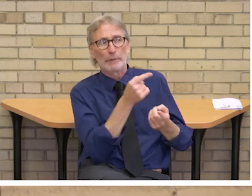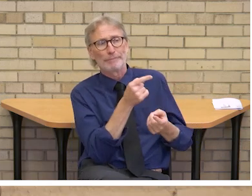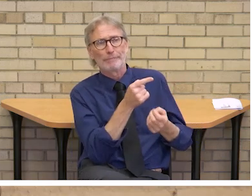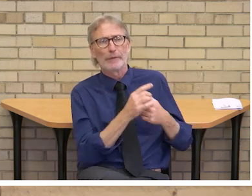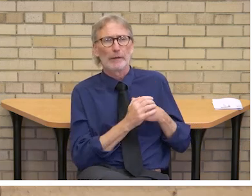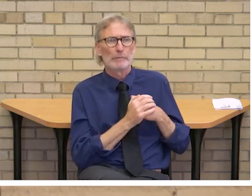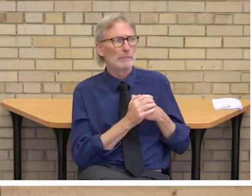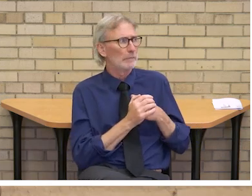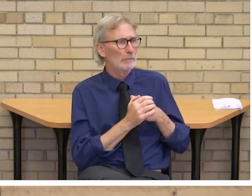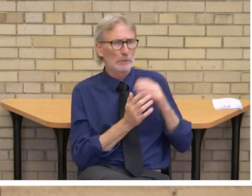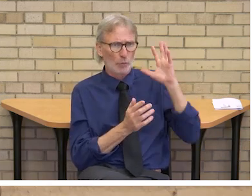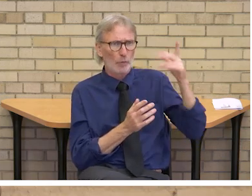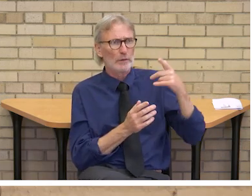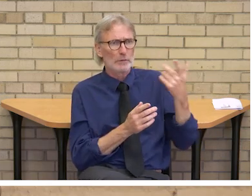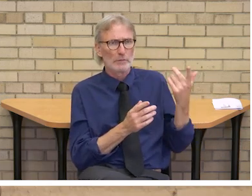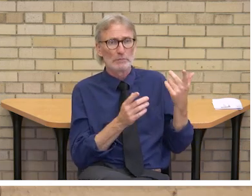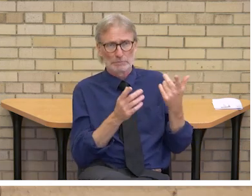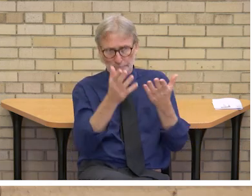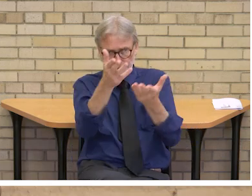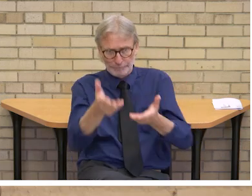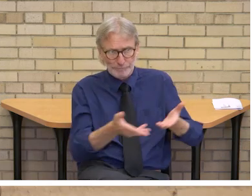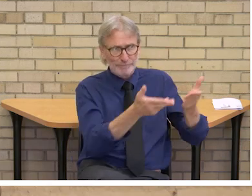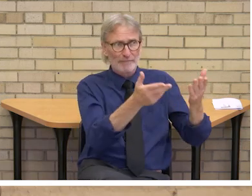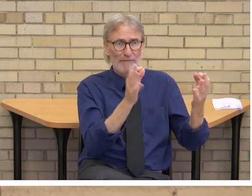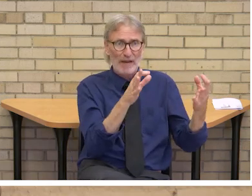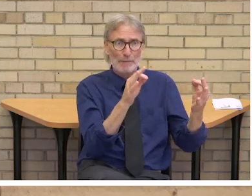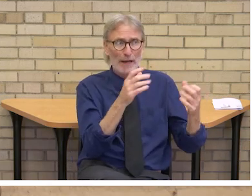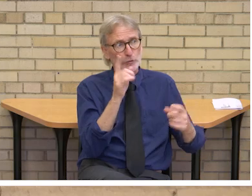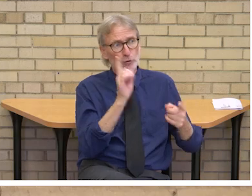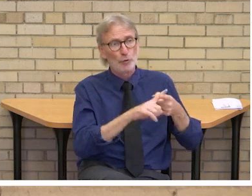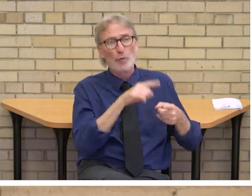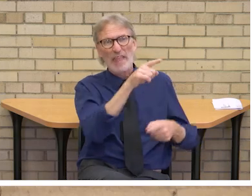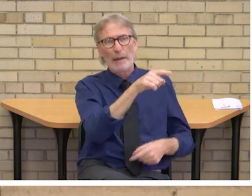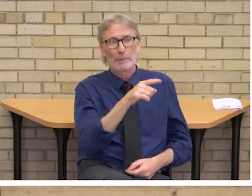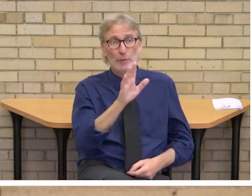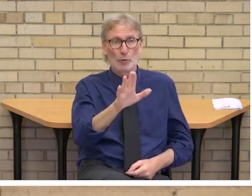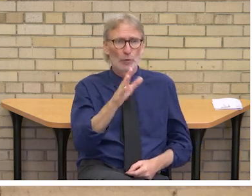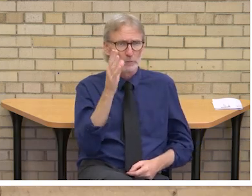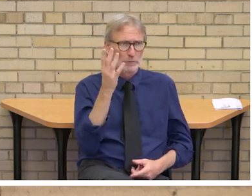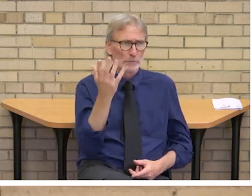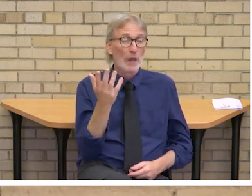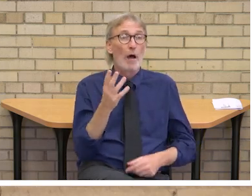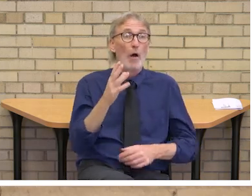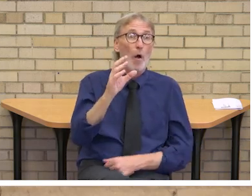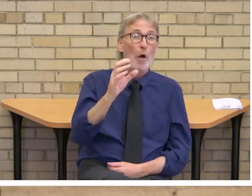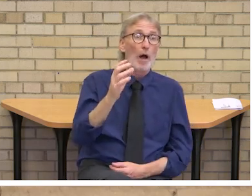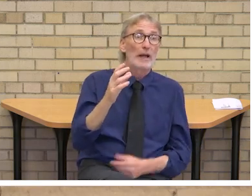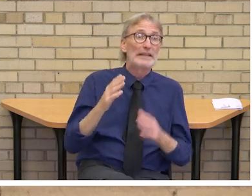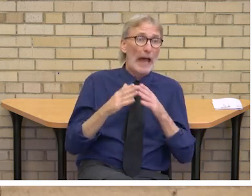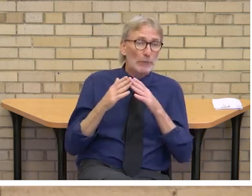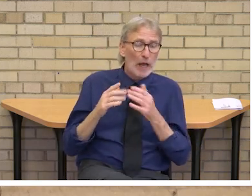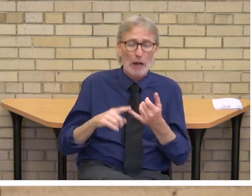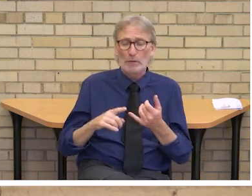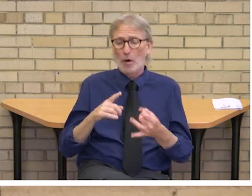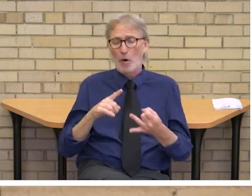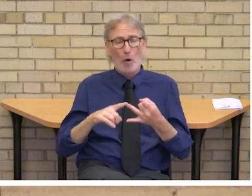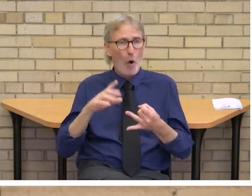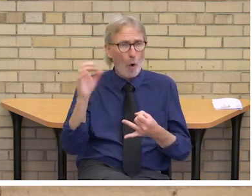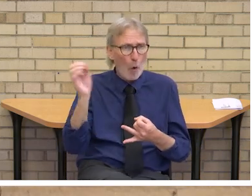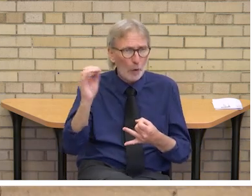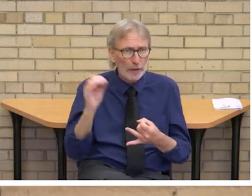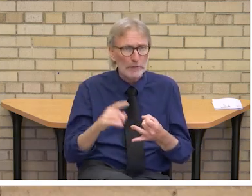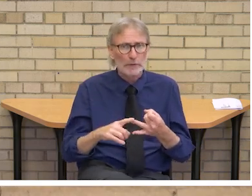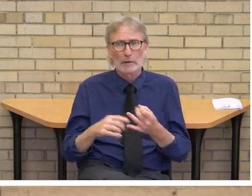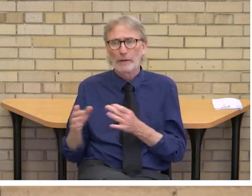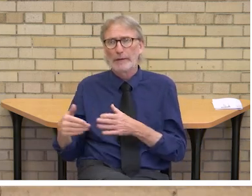and I will bring this feedback back to them. And I know that, Oakland, downtown Oakland, the